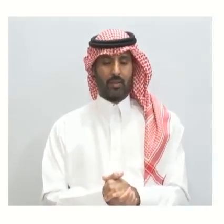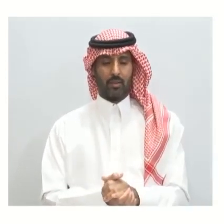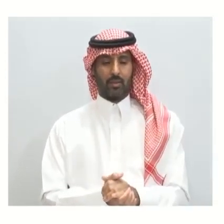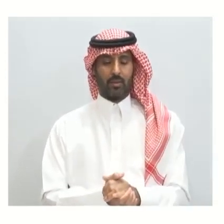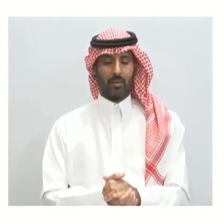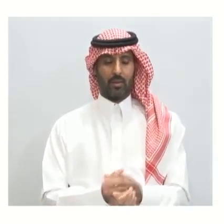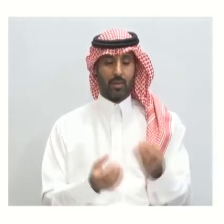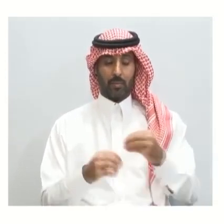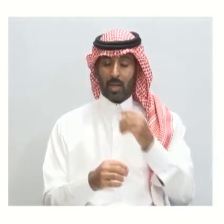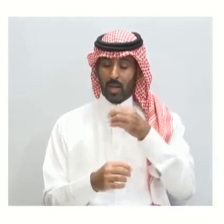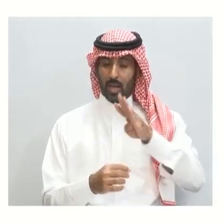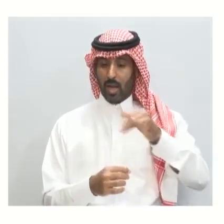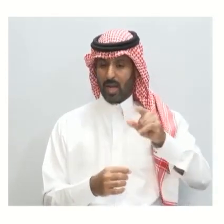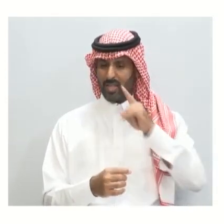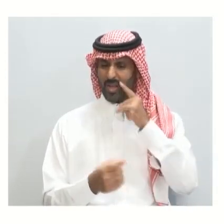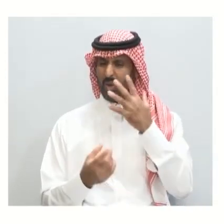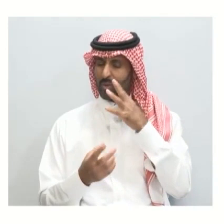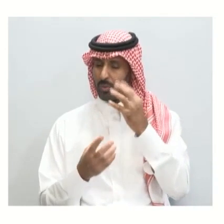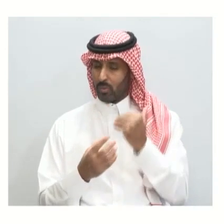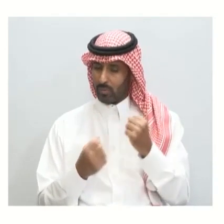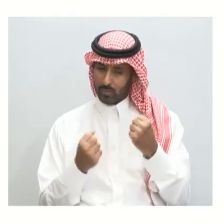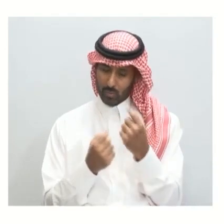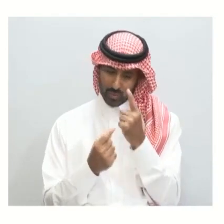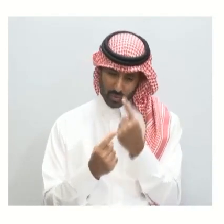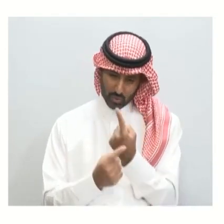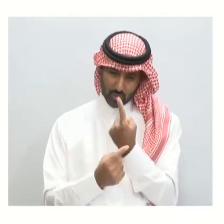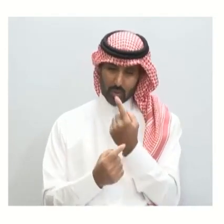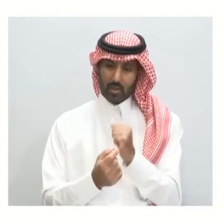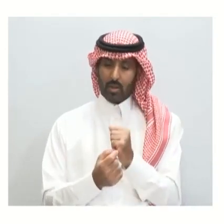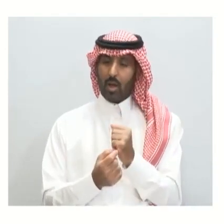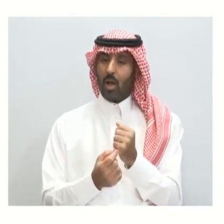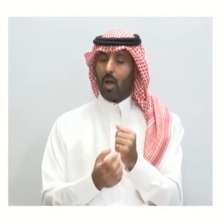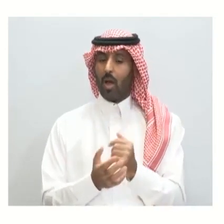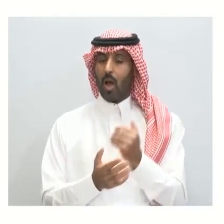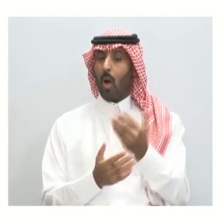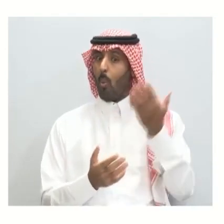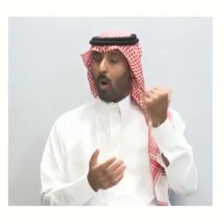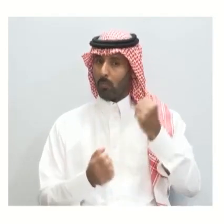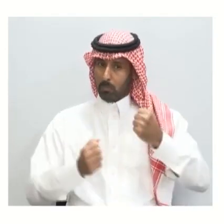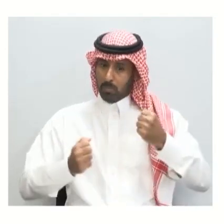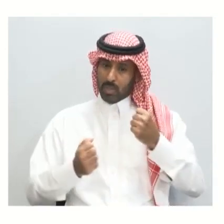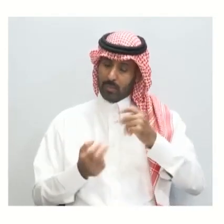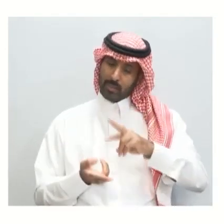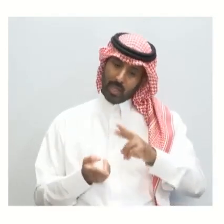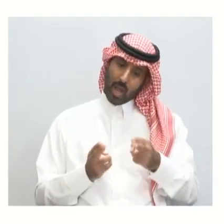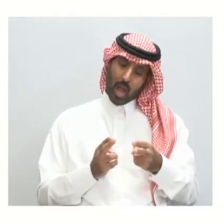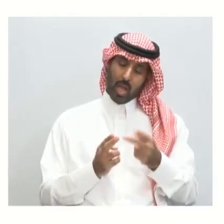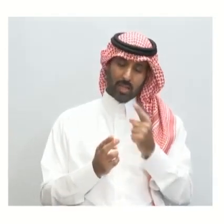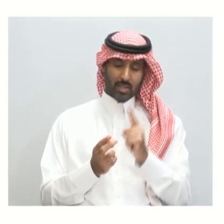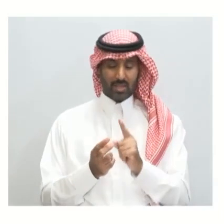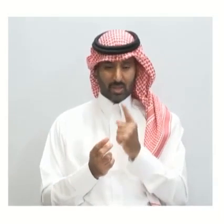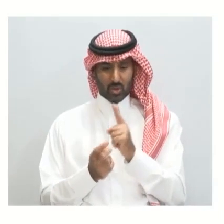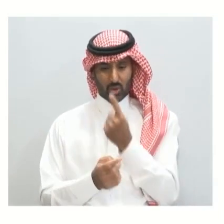Bill has lost a lot of weight. He didn't used to be thin. So here we have the word used to is